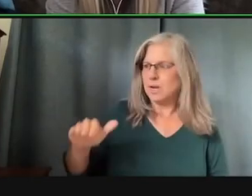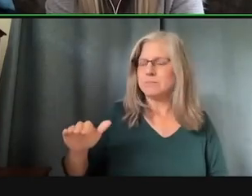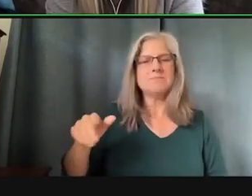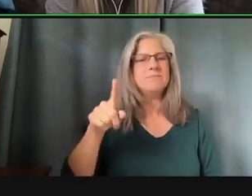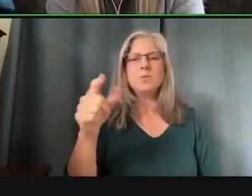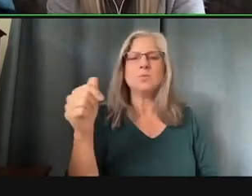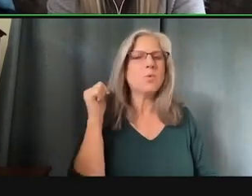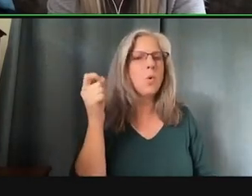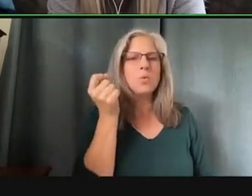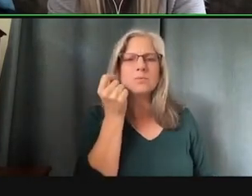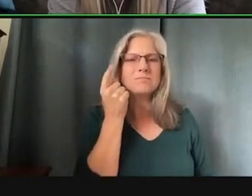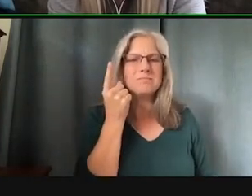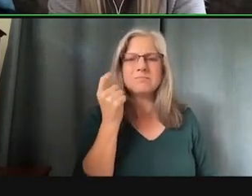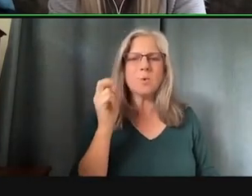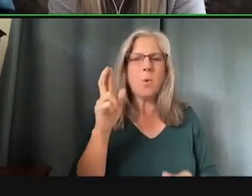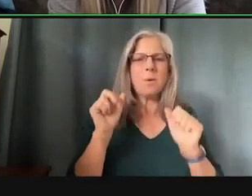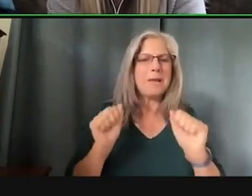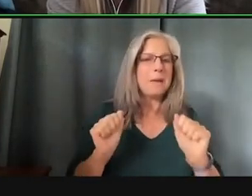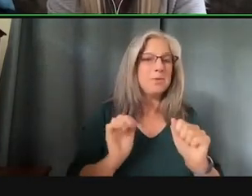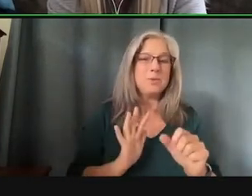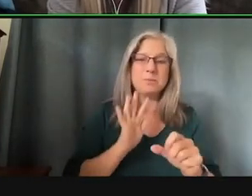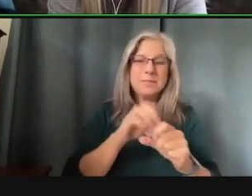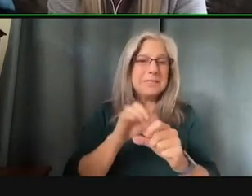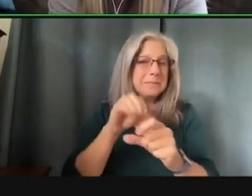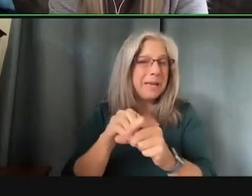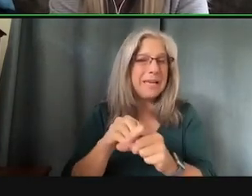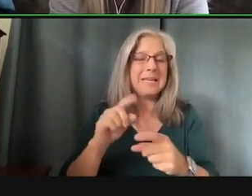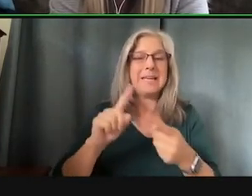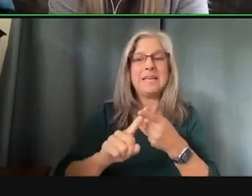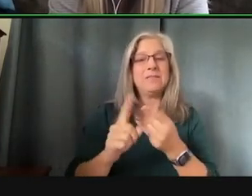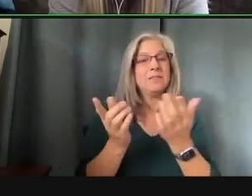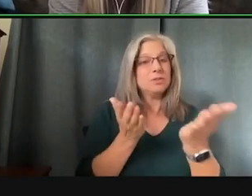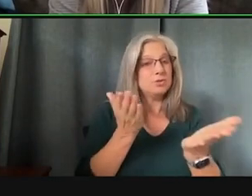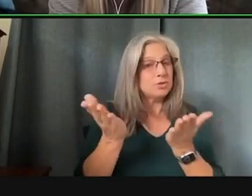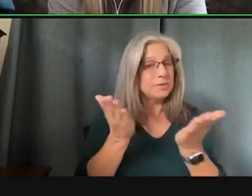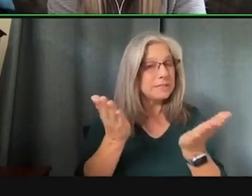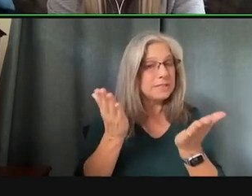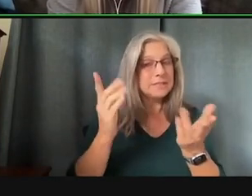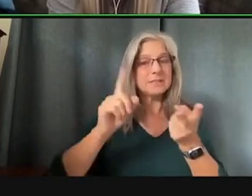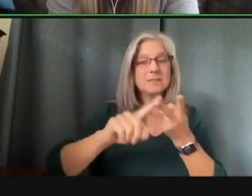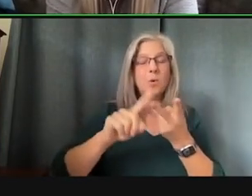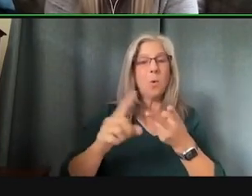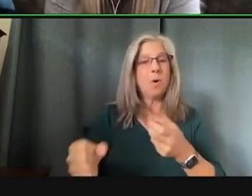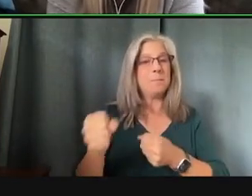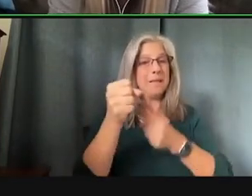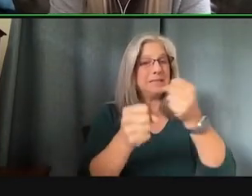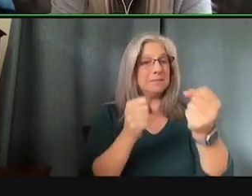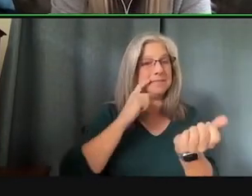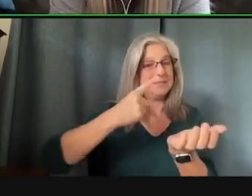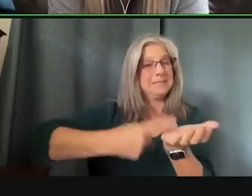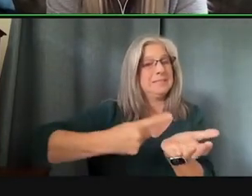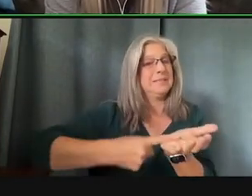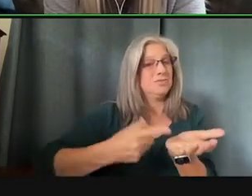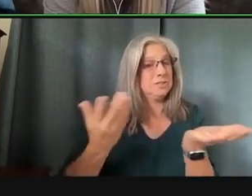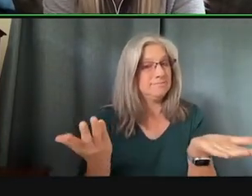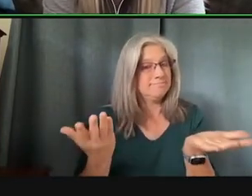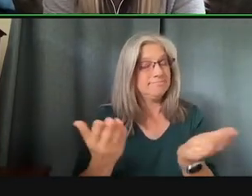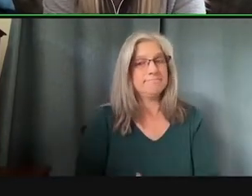to understand or be able to participate in the services and the placement discussion.